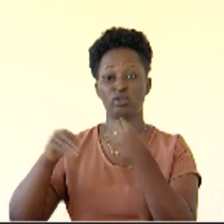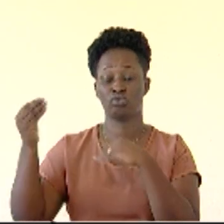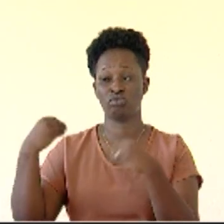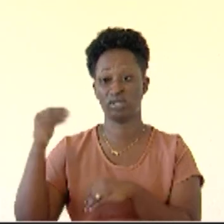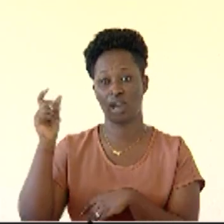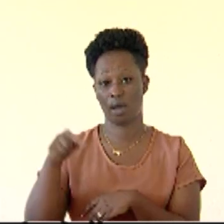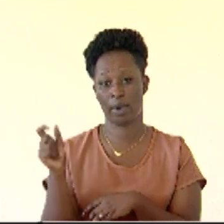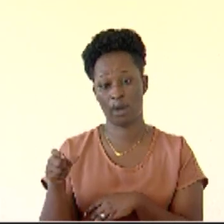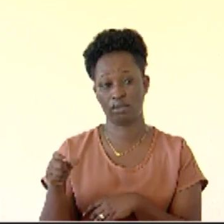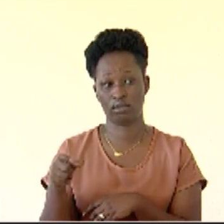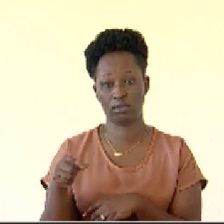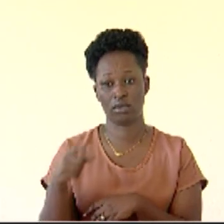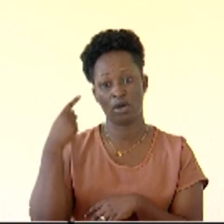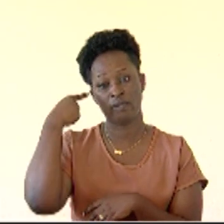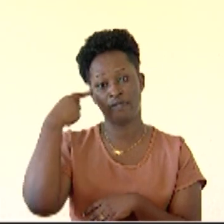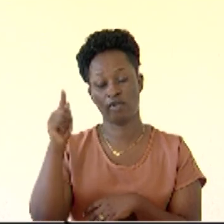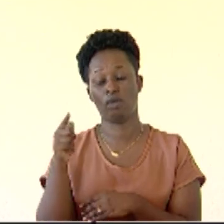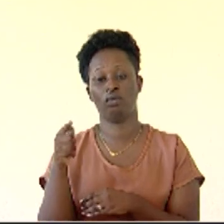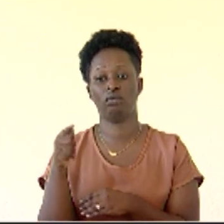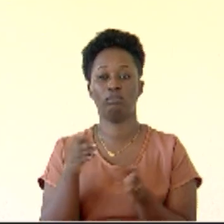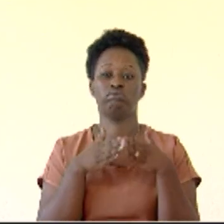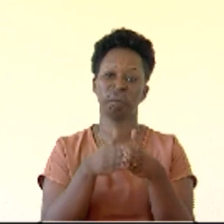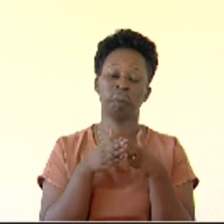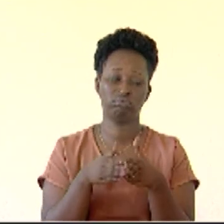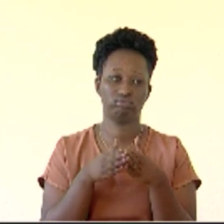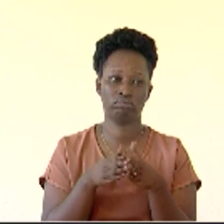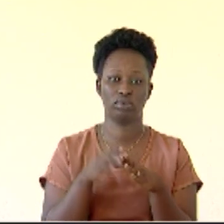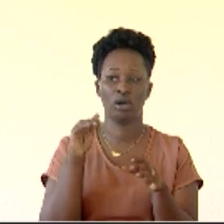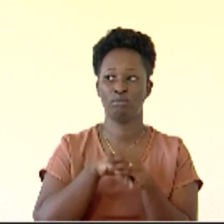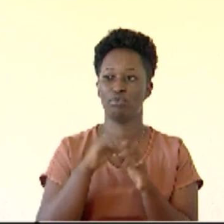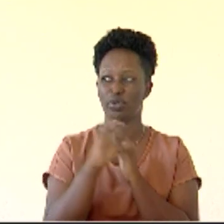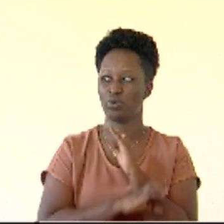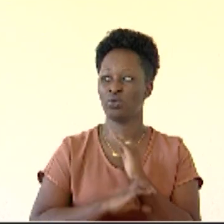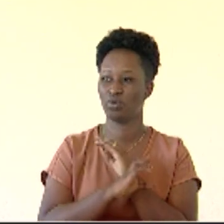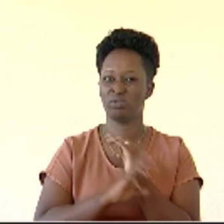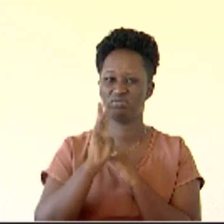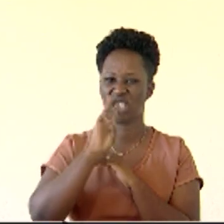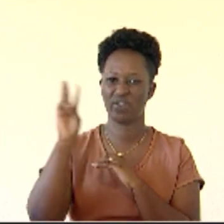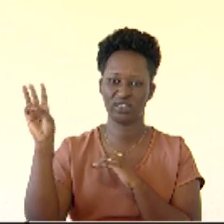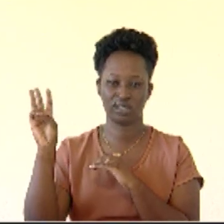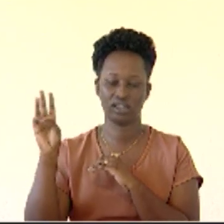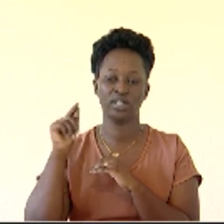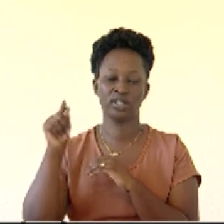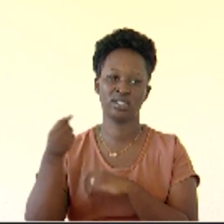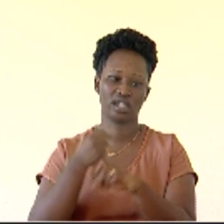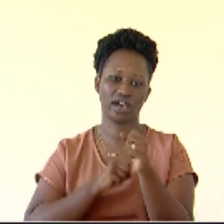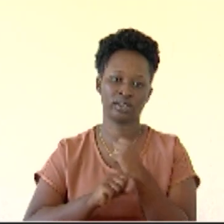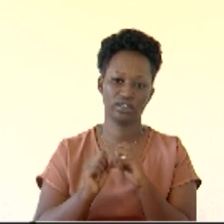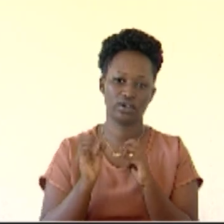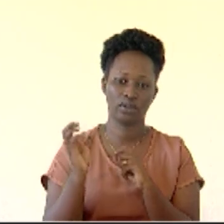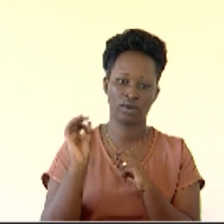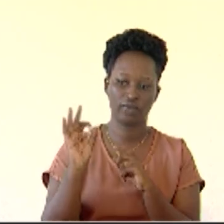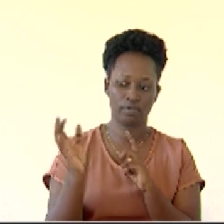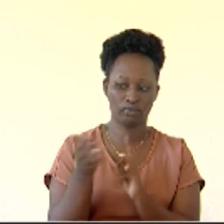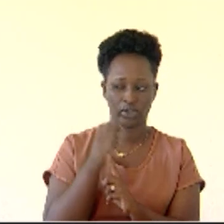be taken for sex slavery in some of the Western countries. So this is the act of taking, maybe someone is